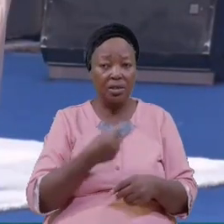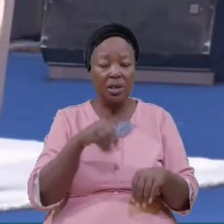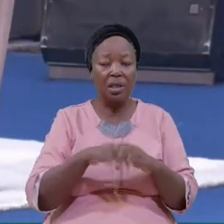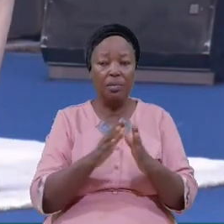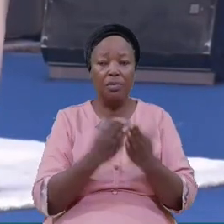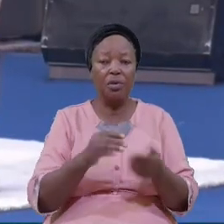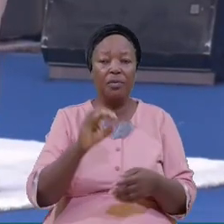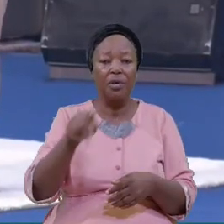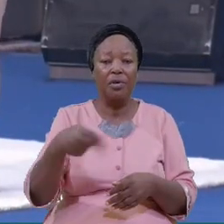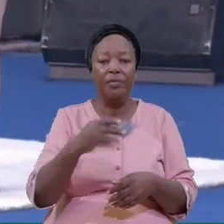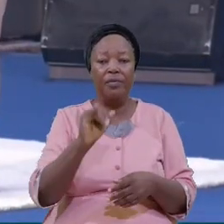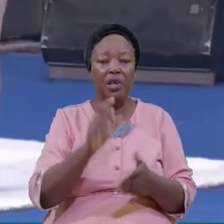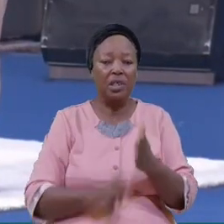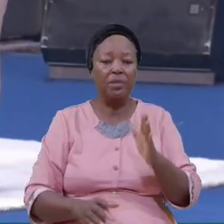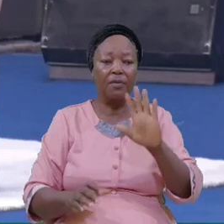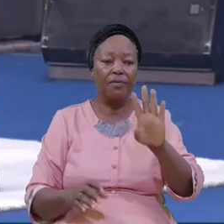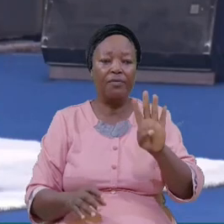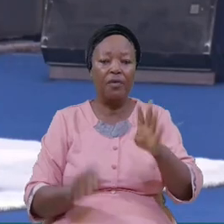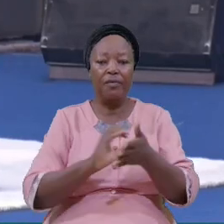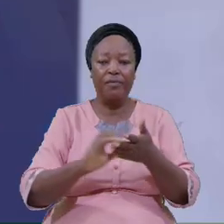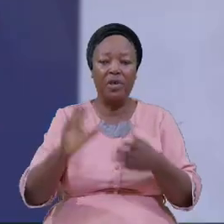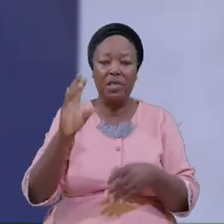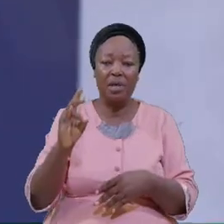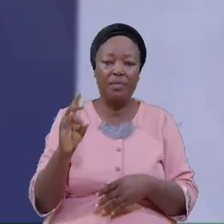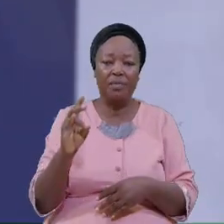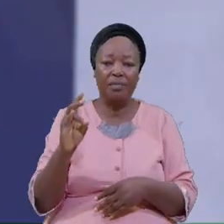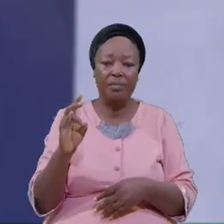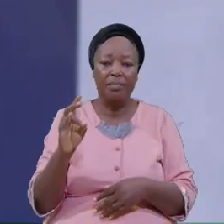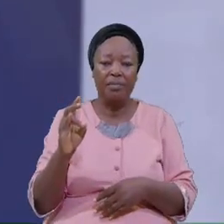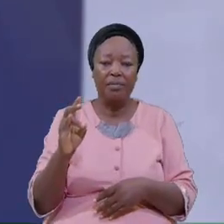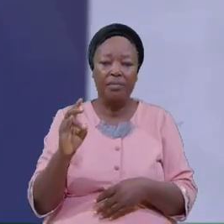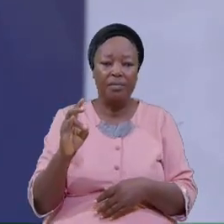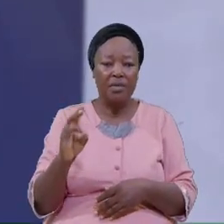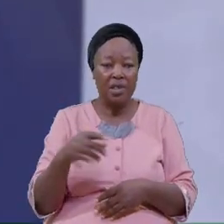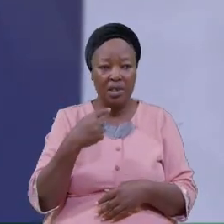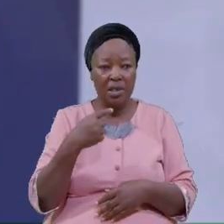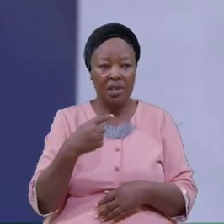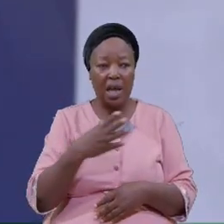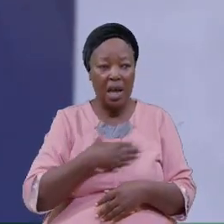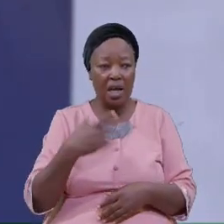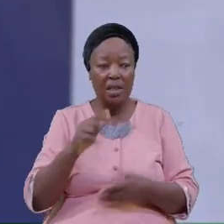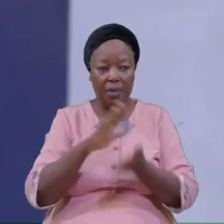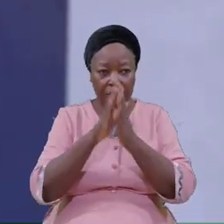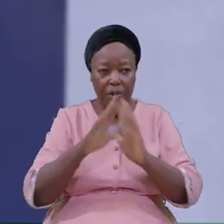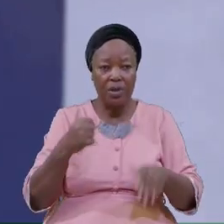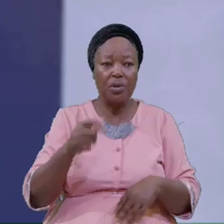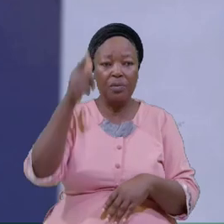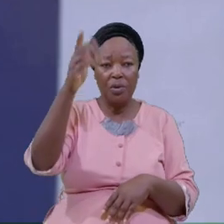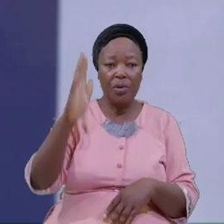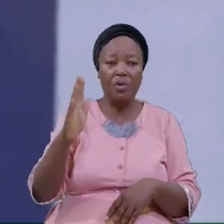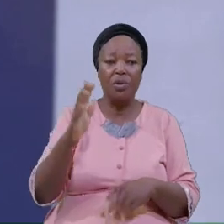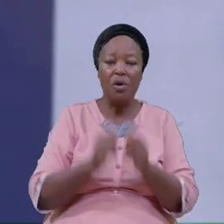I'm reading from verse 7. Il nous dit en Philippiens 4, le it verset says, 7. And the peace of God, which